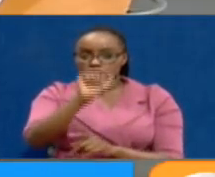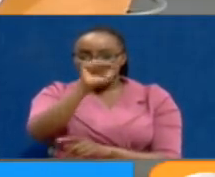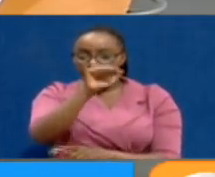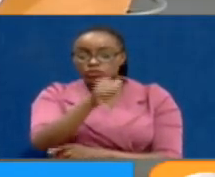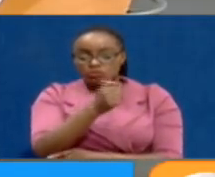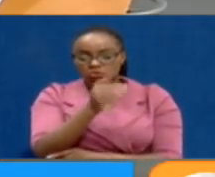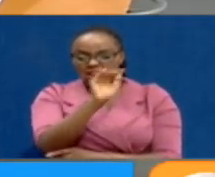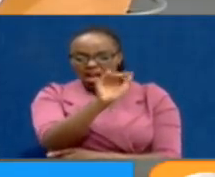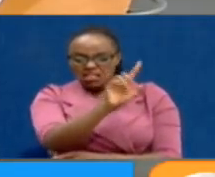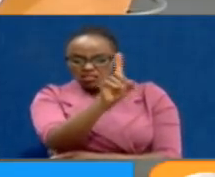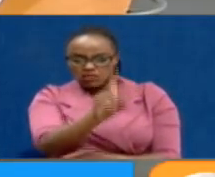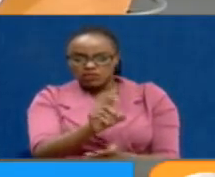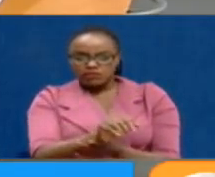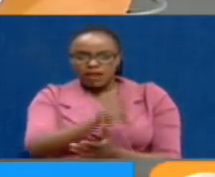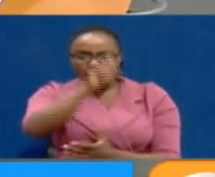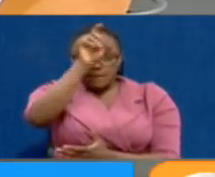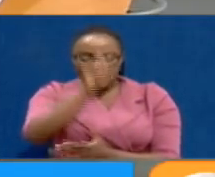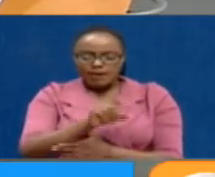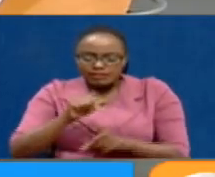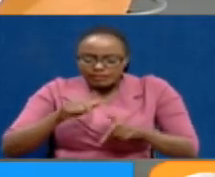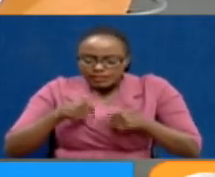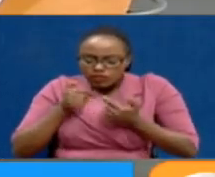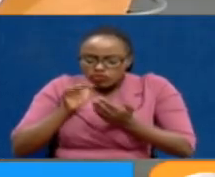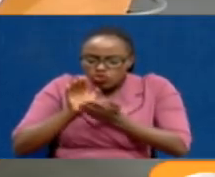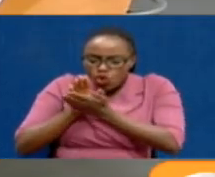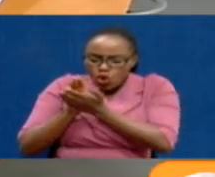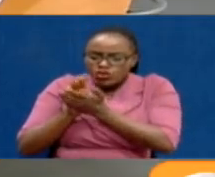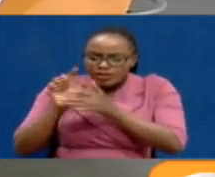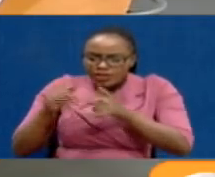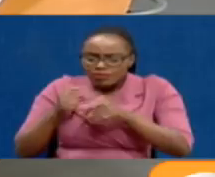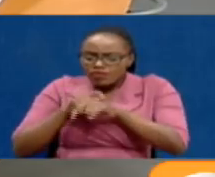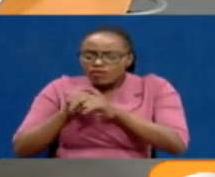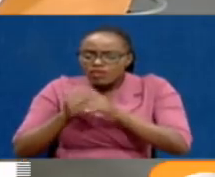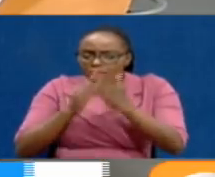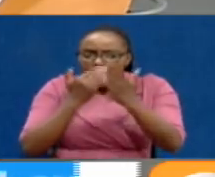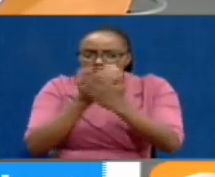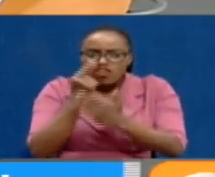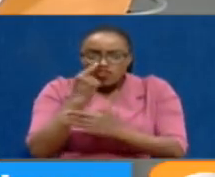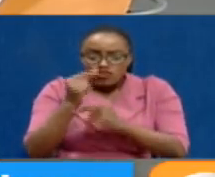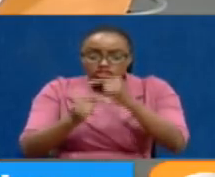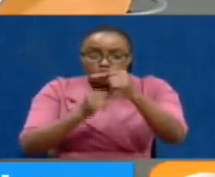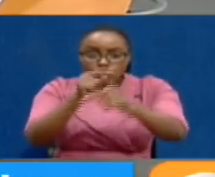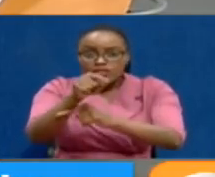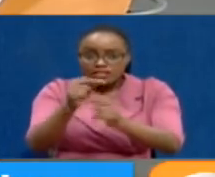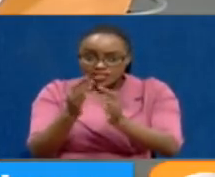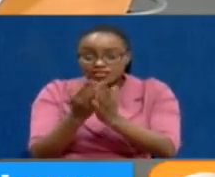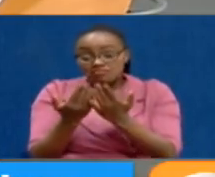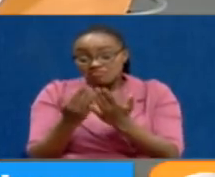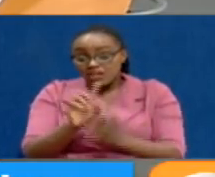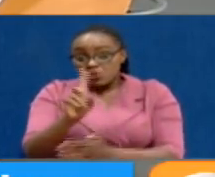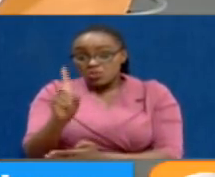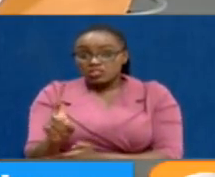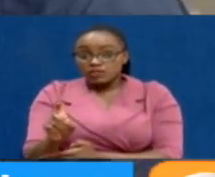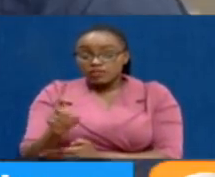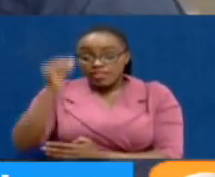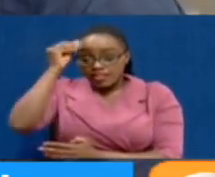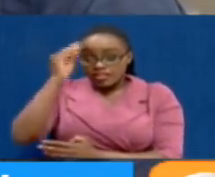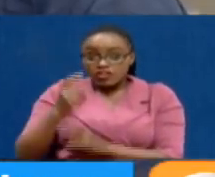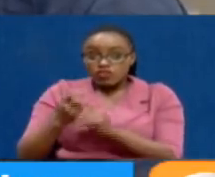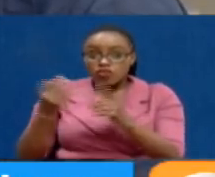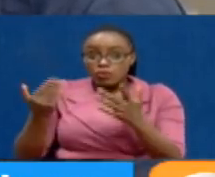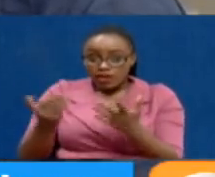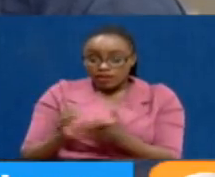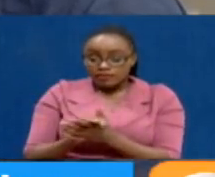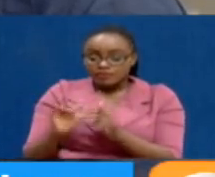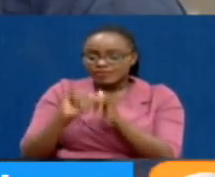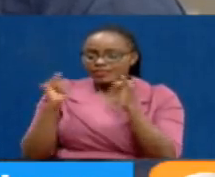apply to you. And will they have to be self-quarantined once they get home? That is still a continuation from Anne Susan. So these are students who are coming from